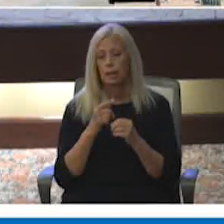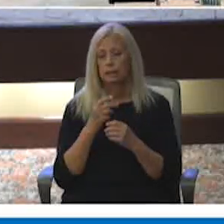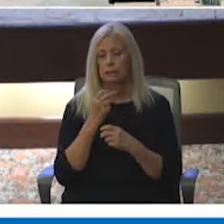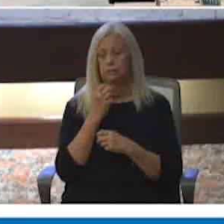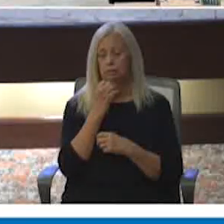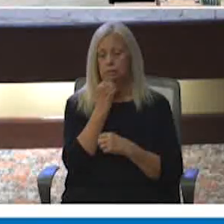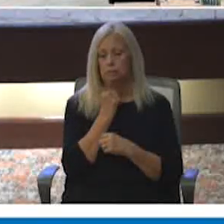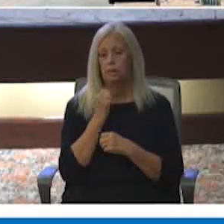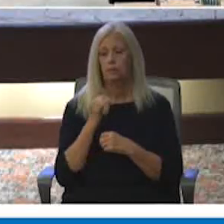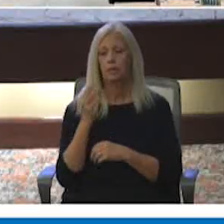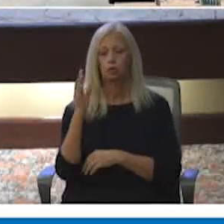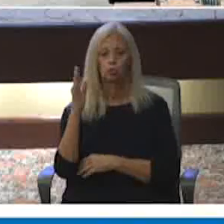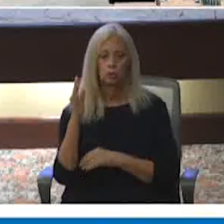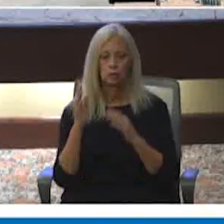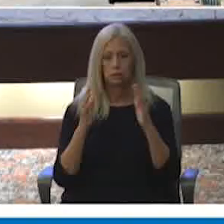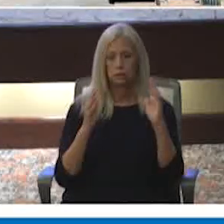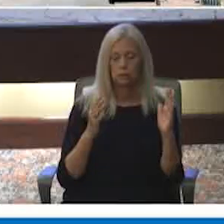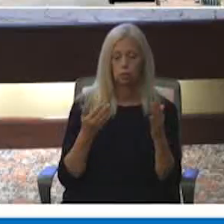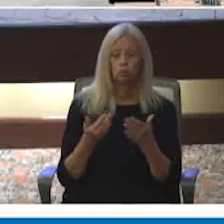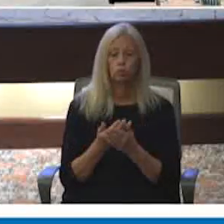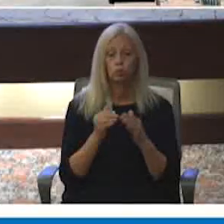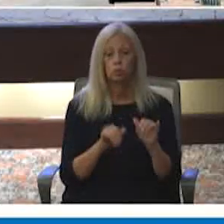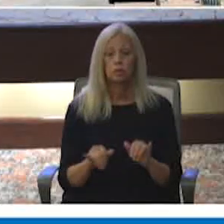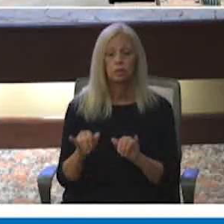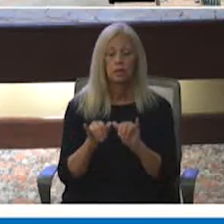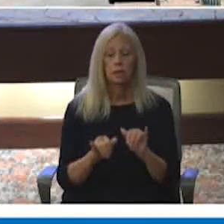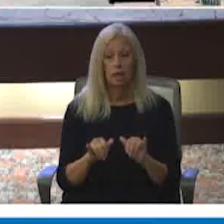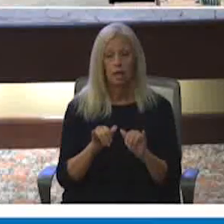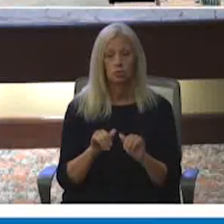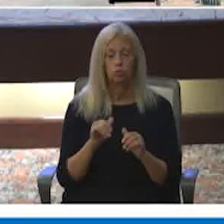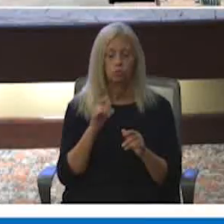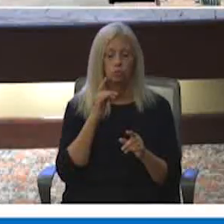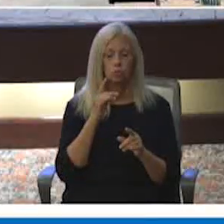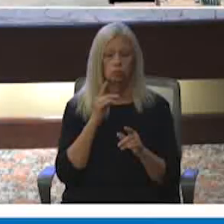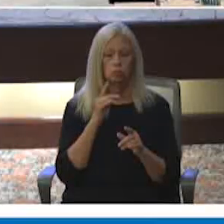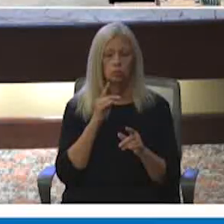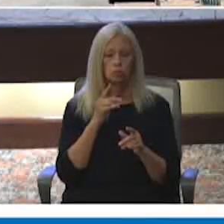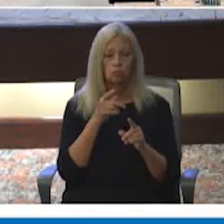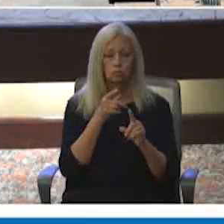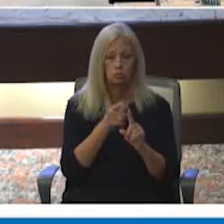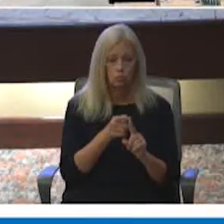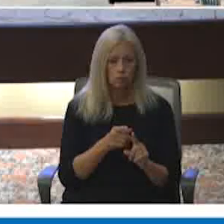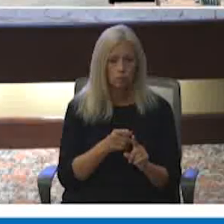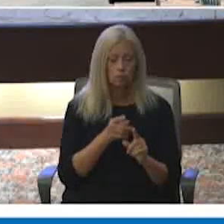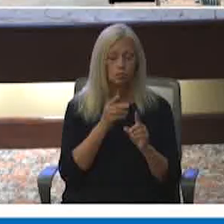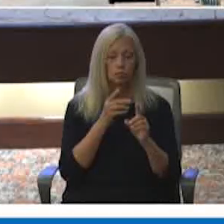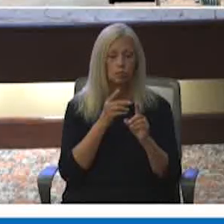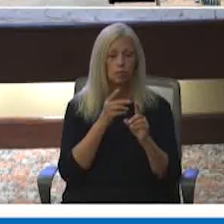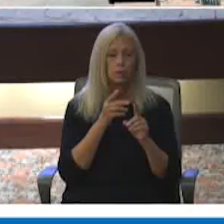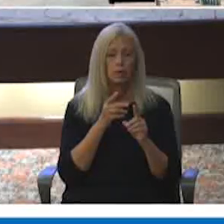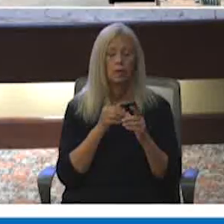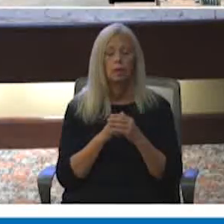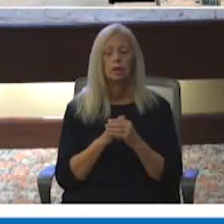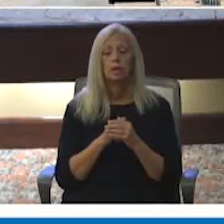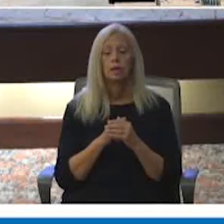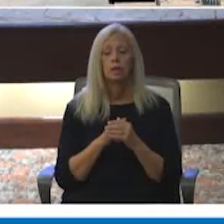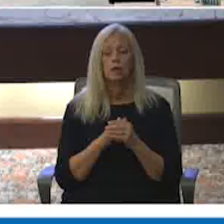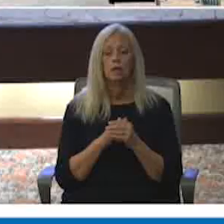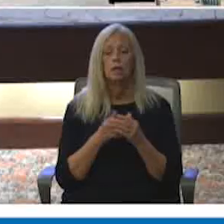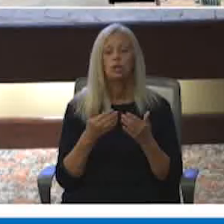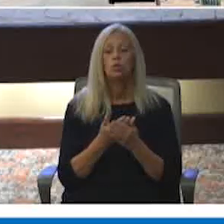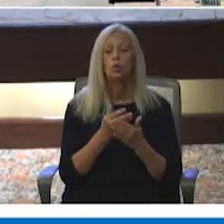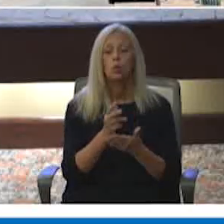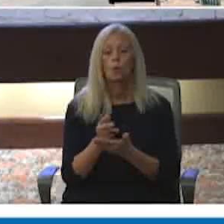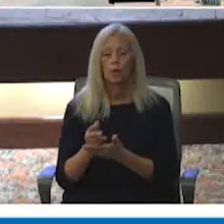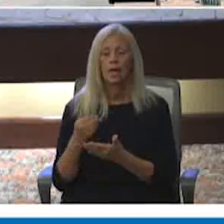can. And so the new standards get at those issues. If you do have a parking lot, you've got to landscape it. So that's the